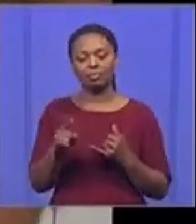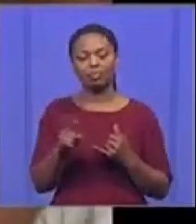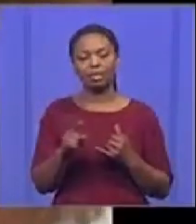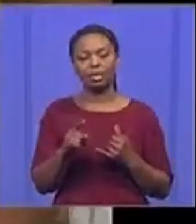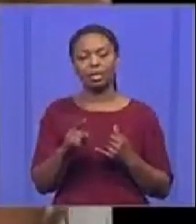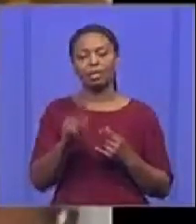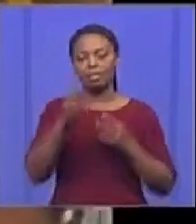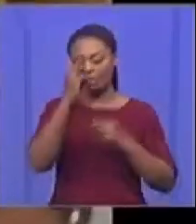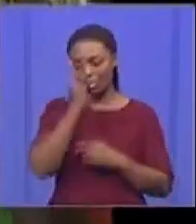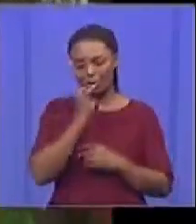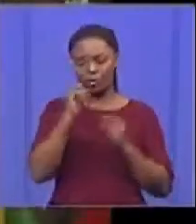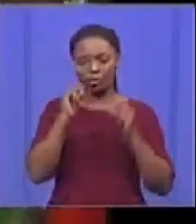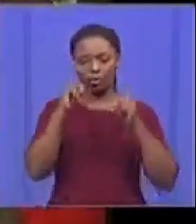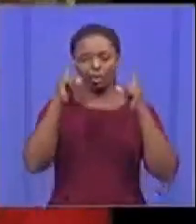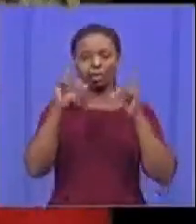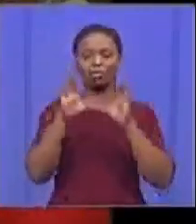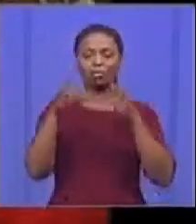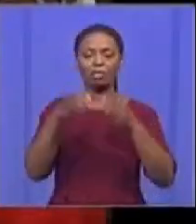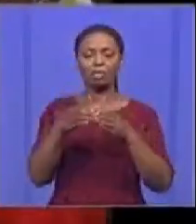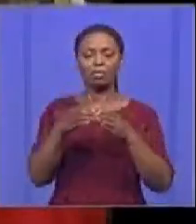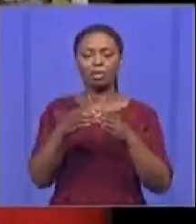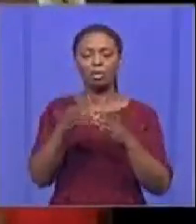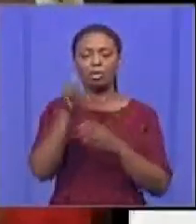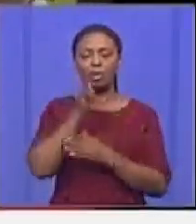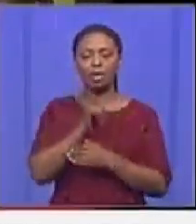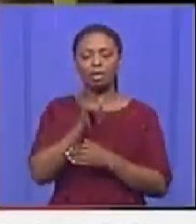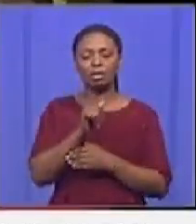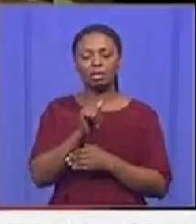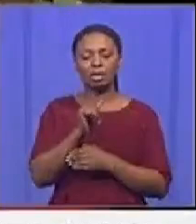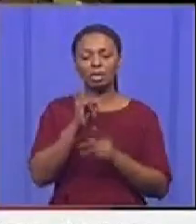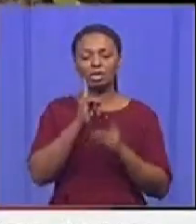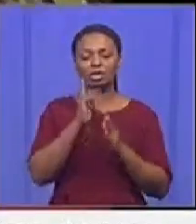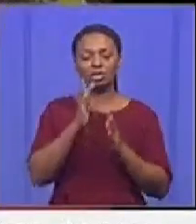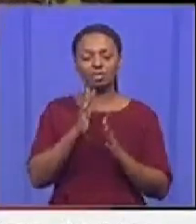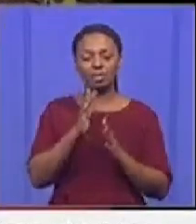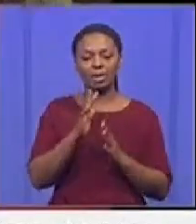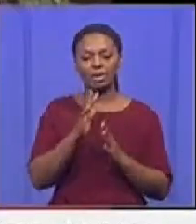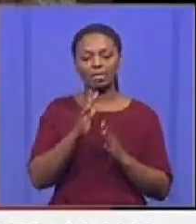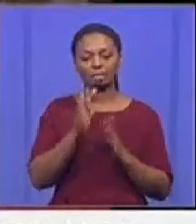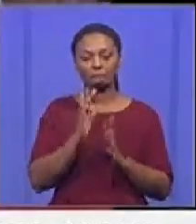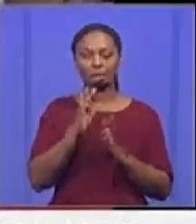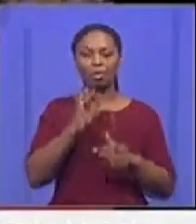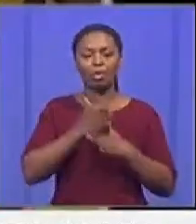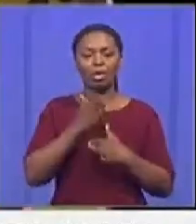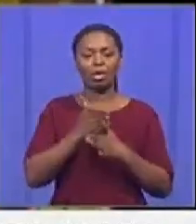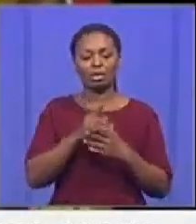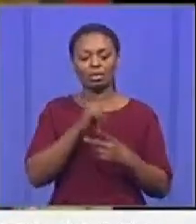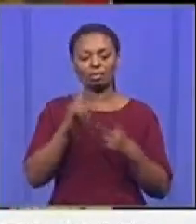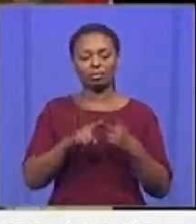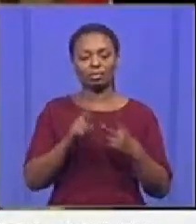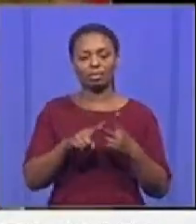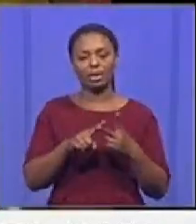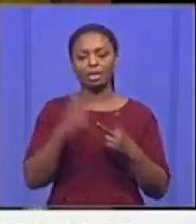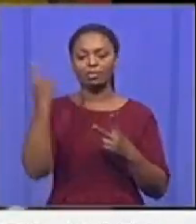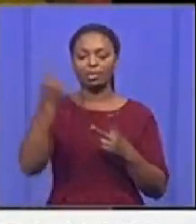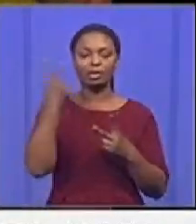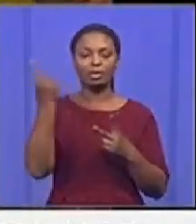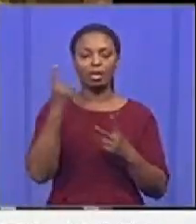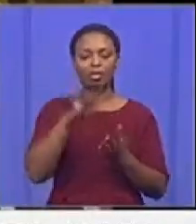Black Consciousness Movement fa e ne e santse e le moithuti. O simolotse go dira jaaka morutwana mme morago a nna